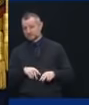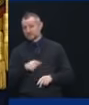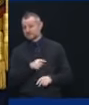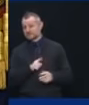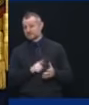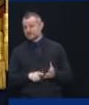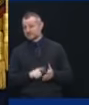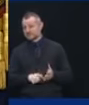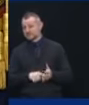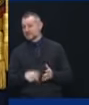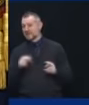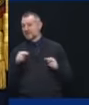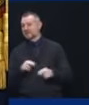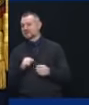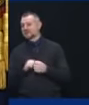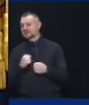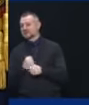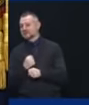looking at the data.